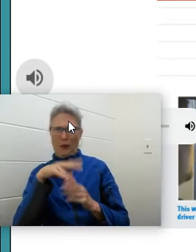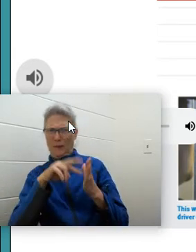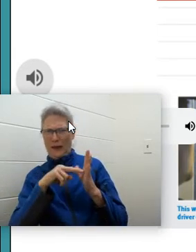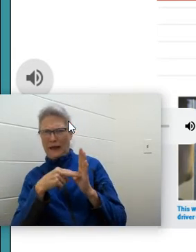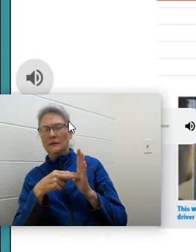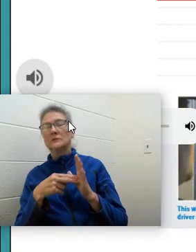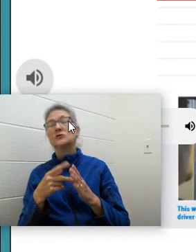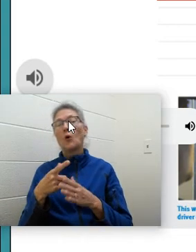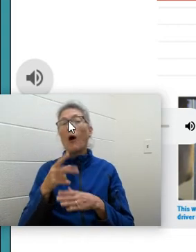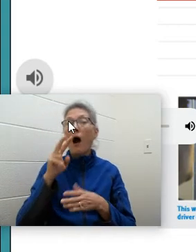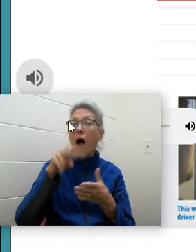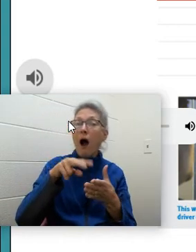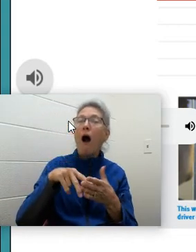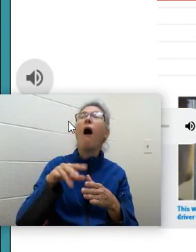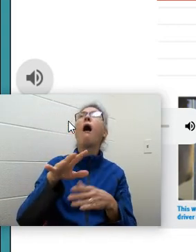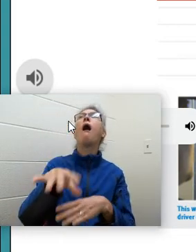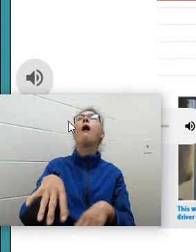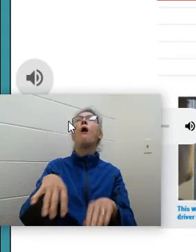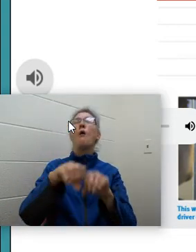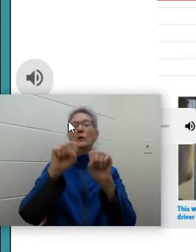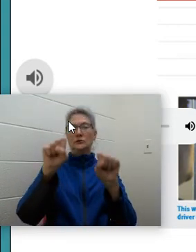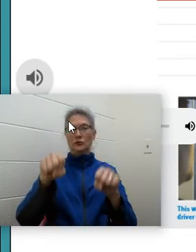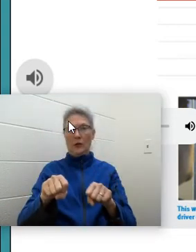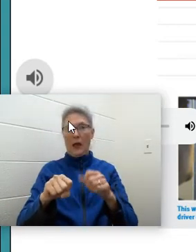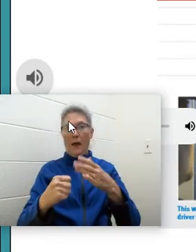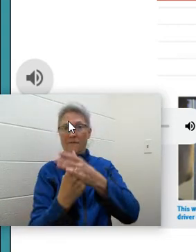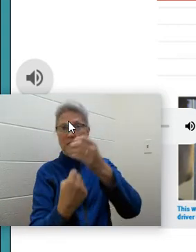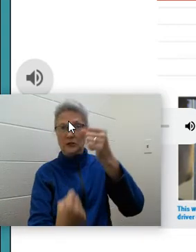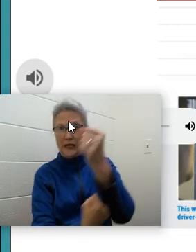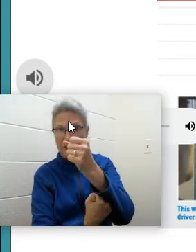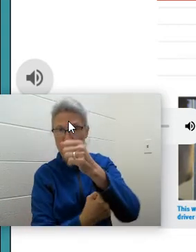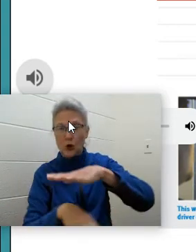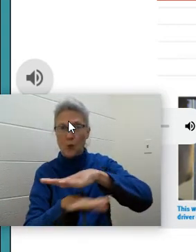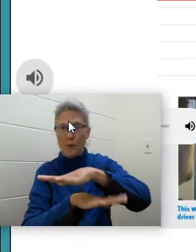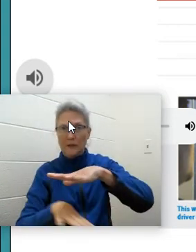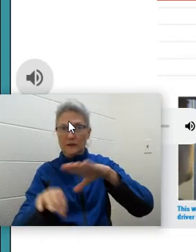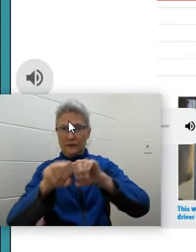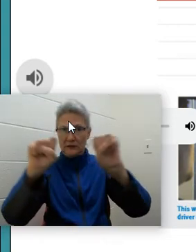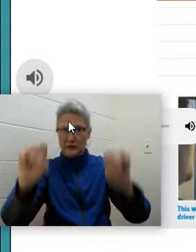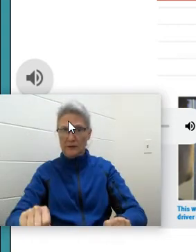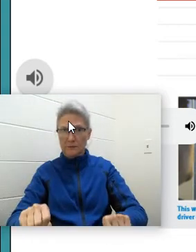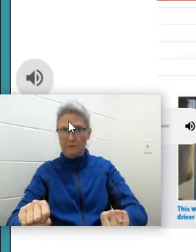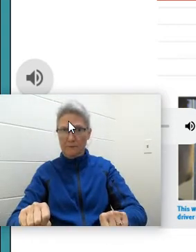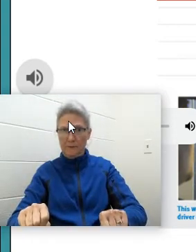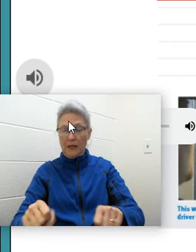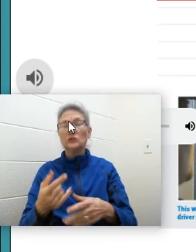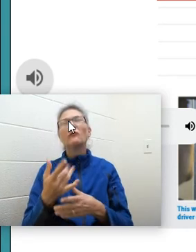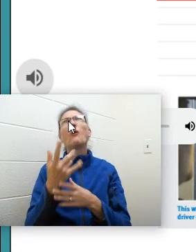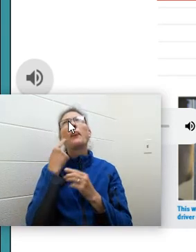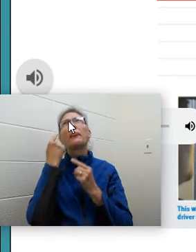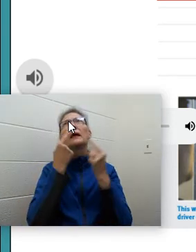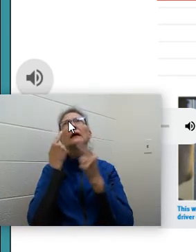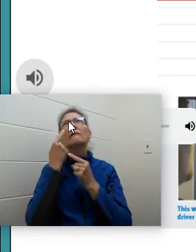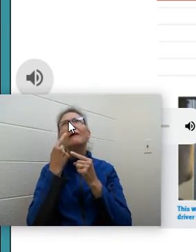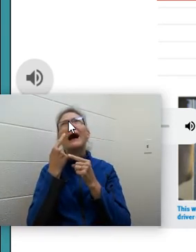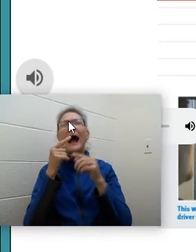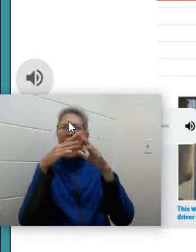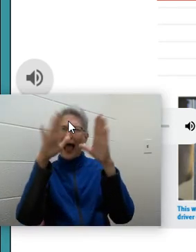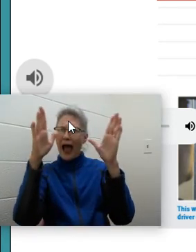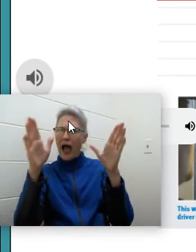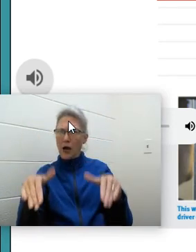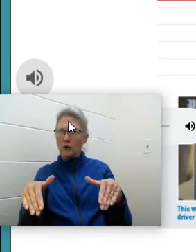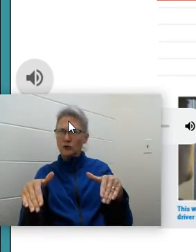I see an infrastructure is the base or foundation of a system. So if I want to think of a